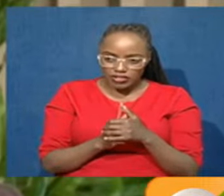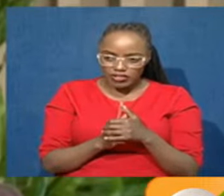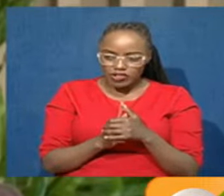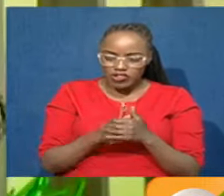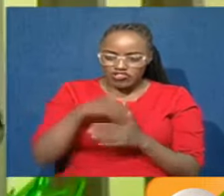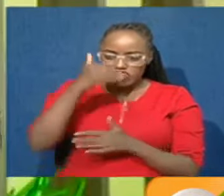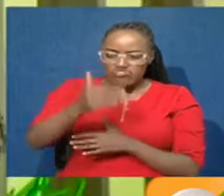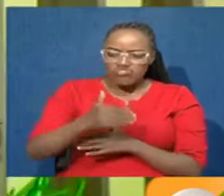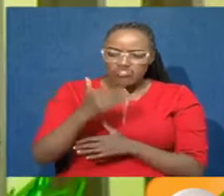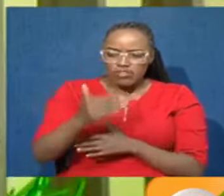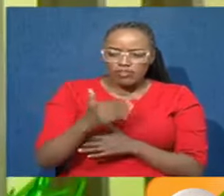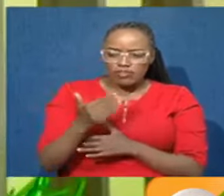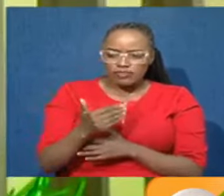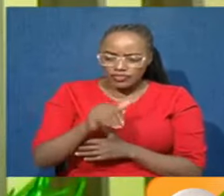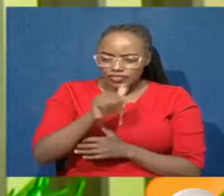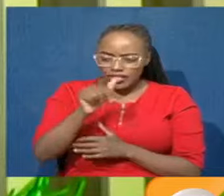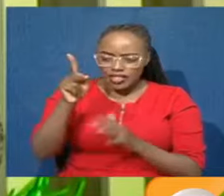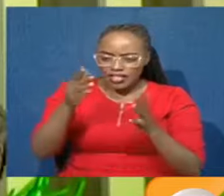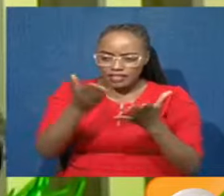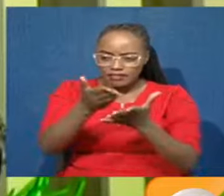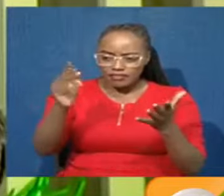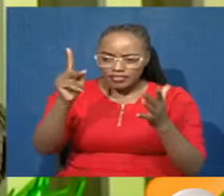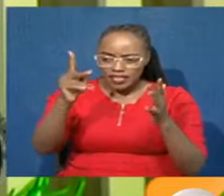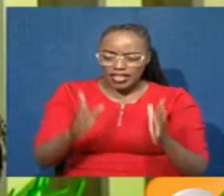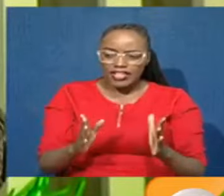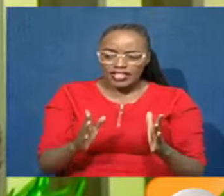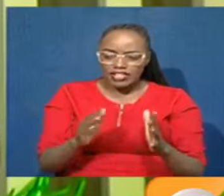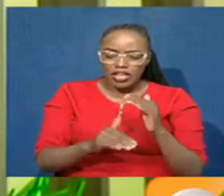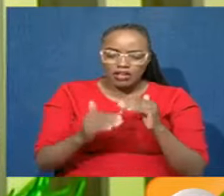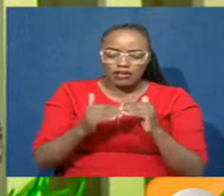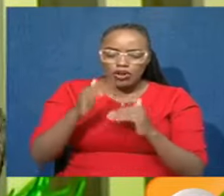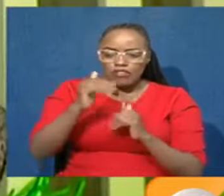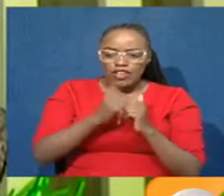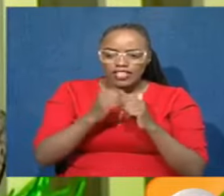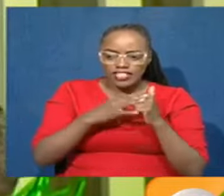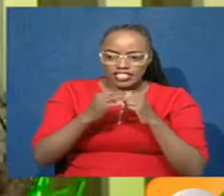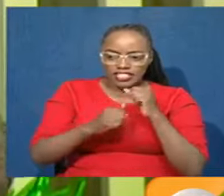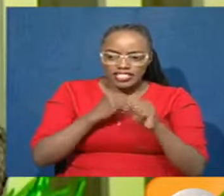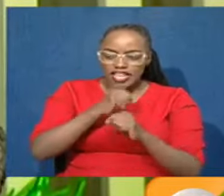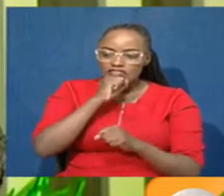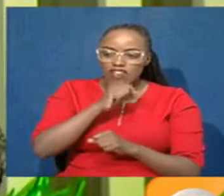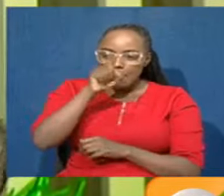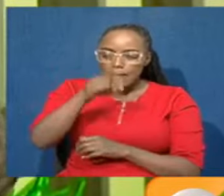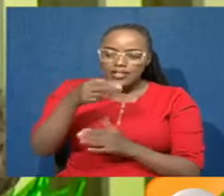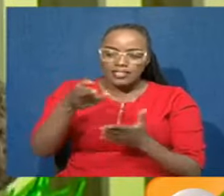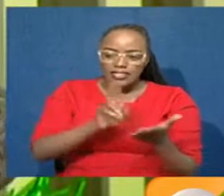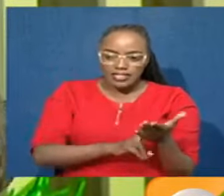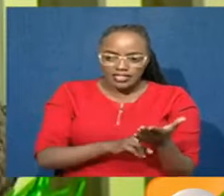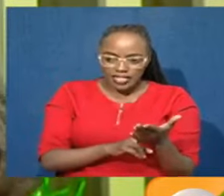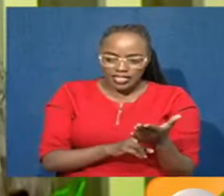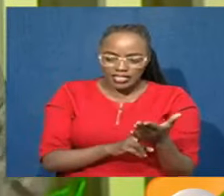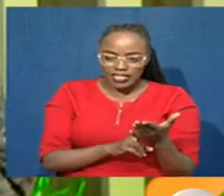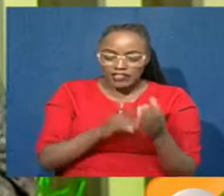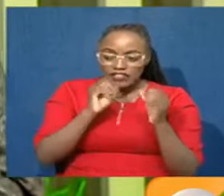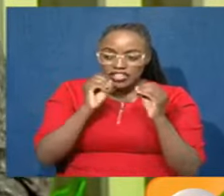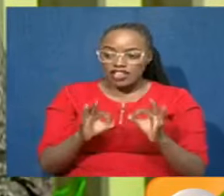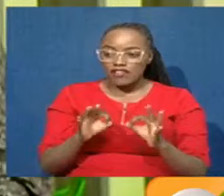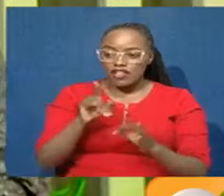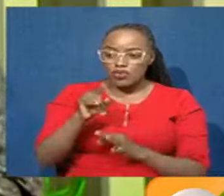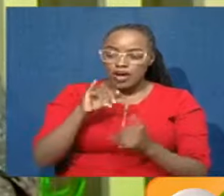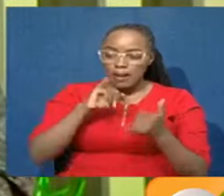Every adult Kenyan above the age of 18 must register. Mm-hmm. If you